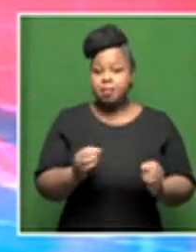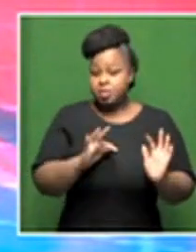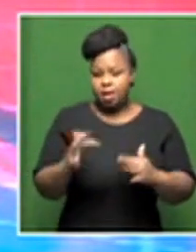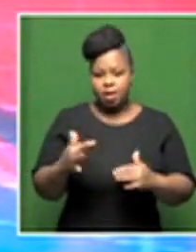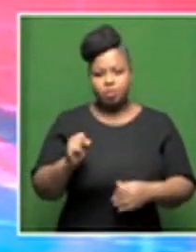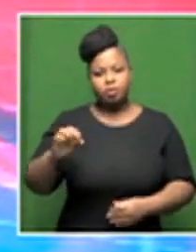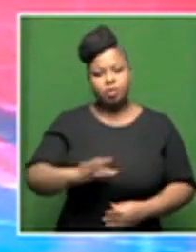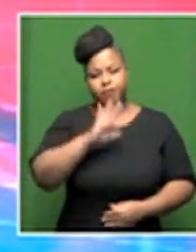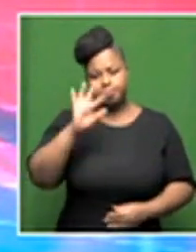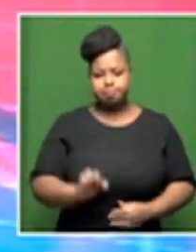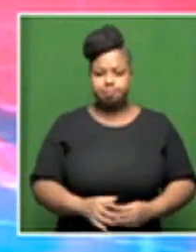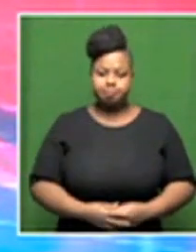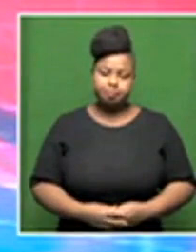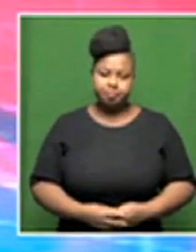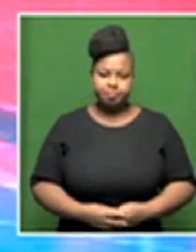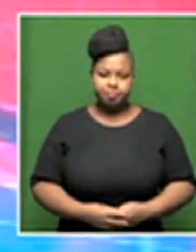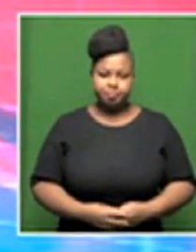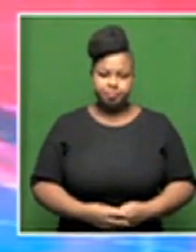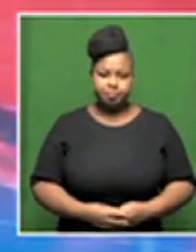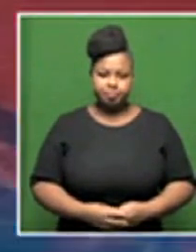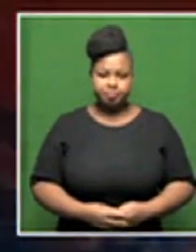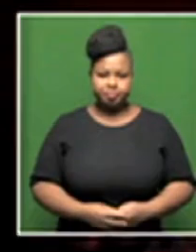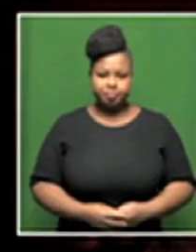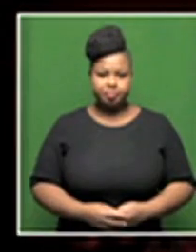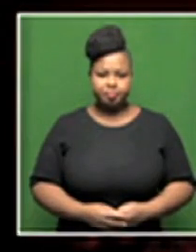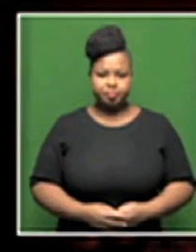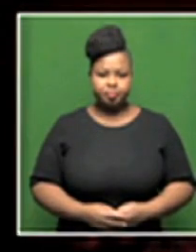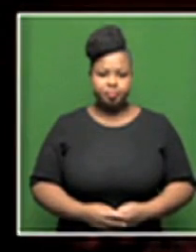South African COVID-19 numbers.